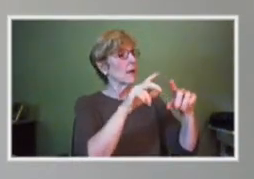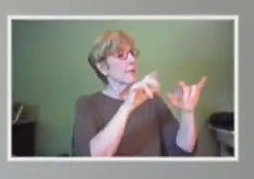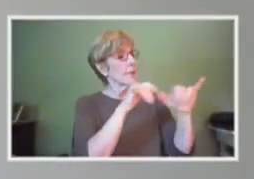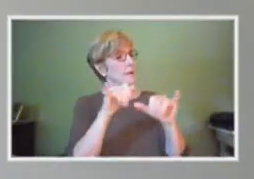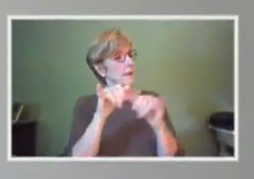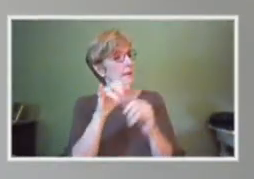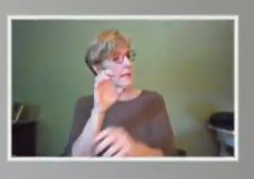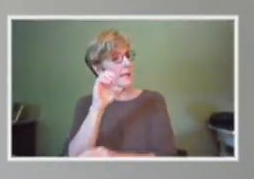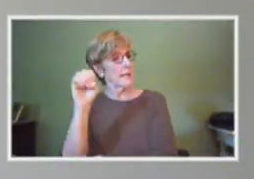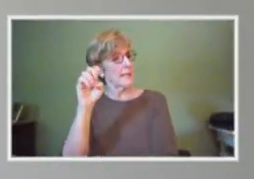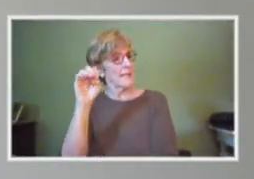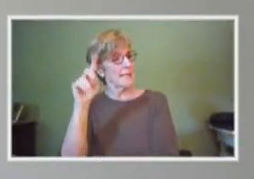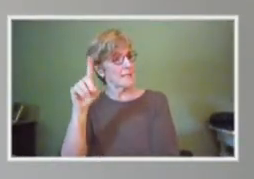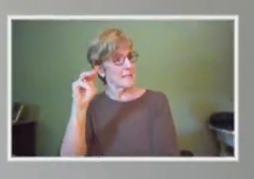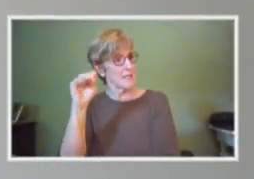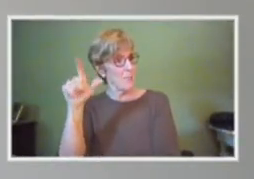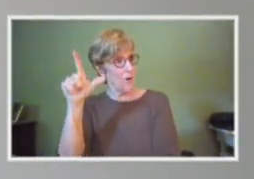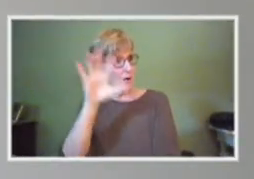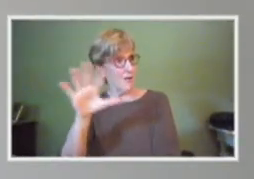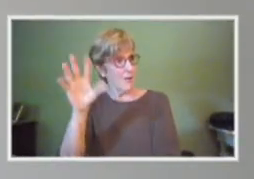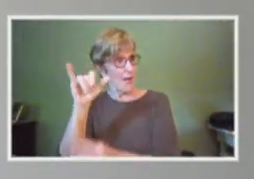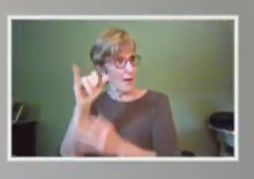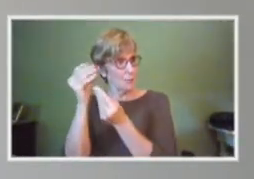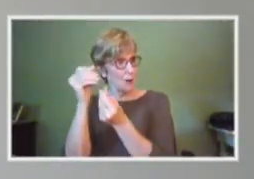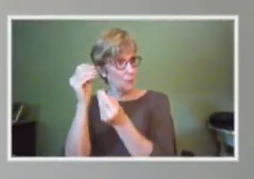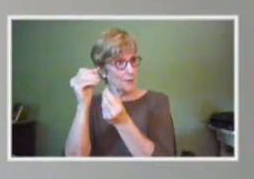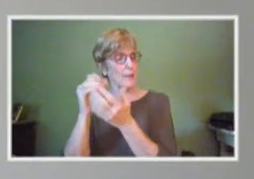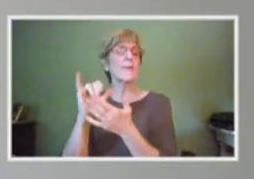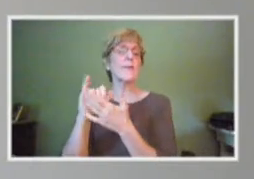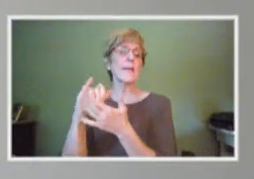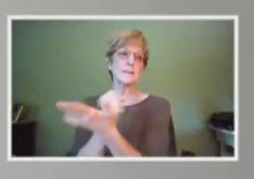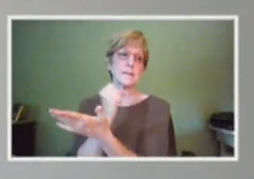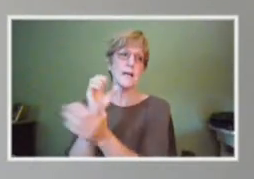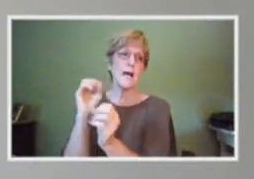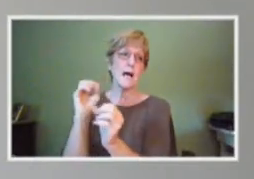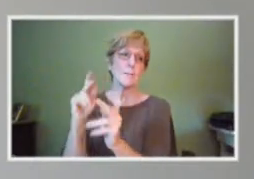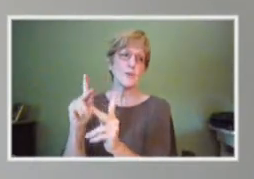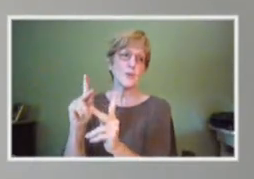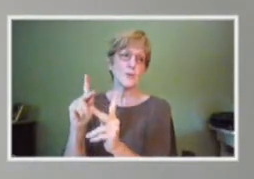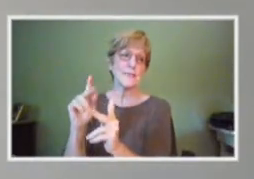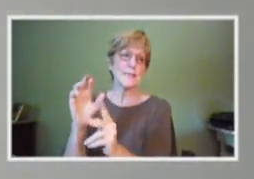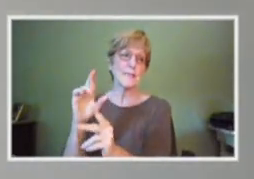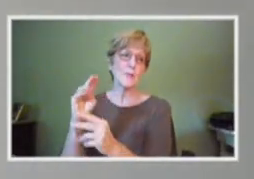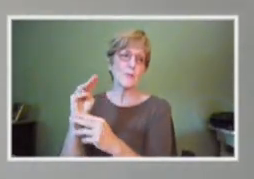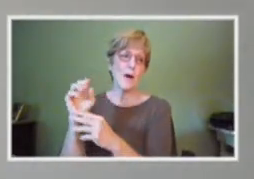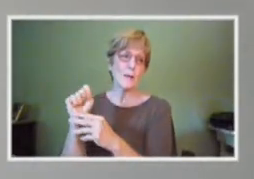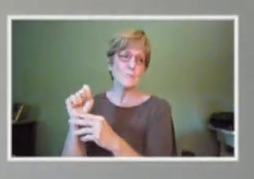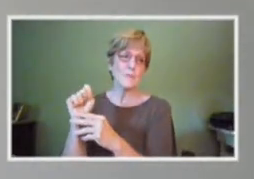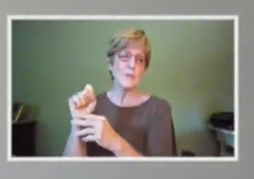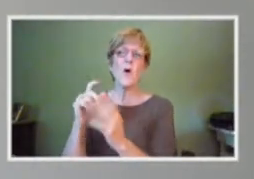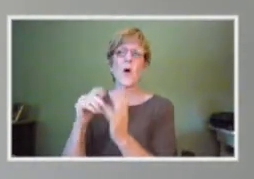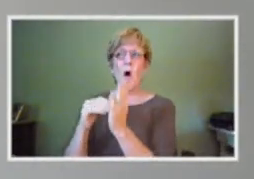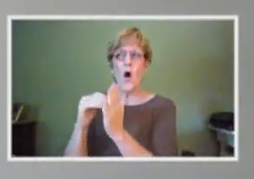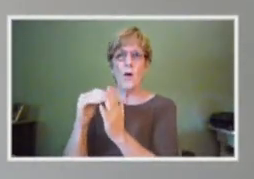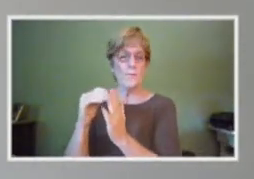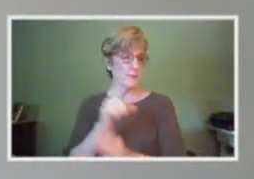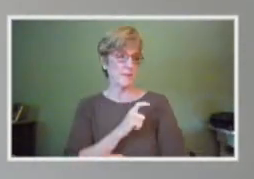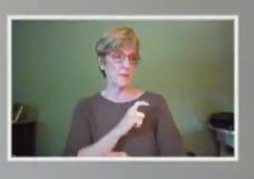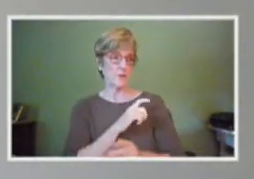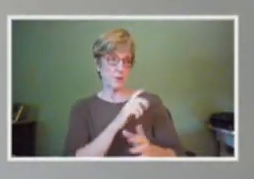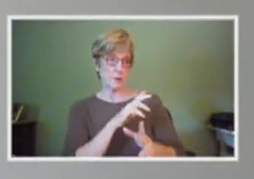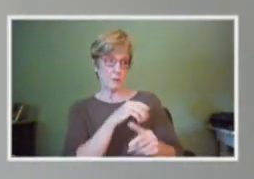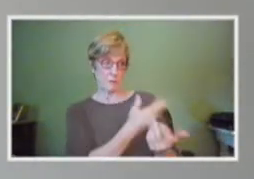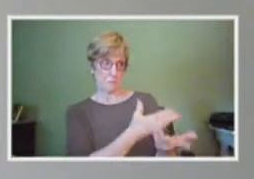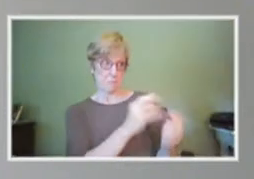Eastland Mall property, mm-hmm. has been crimes of opportunity. So what has often happened, and I'll defer to the chief to go into more detail if he so